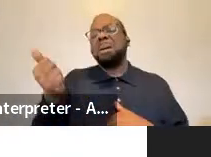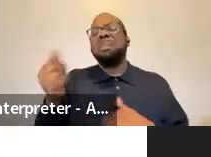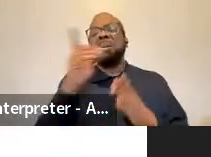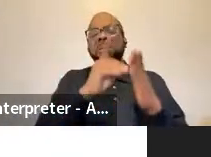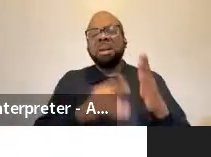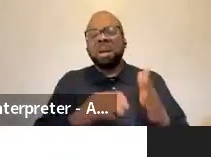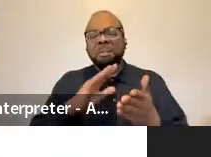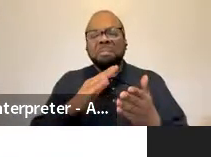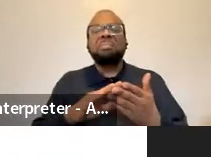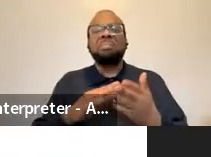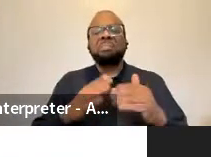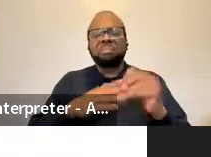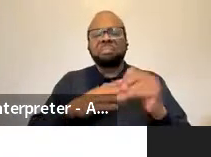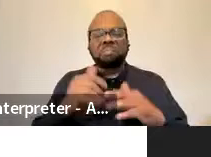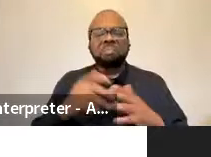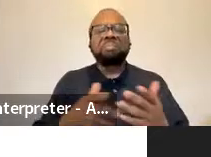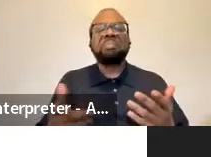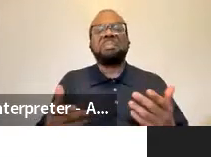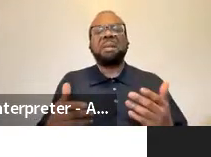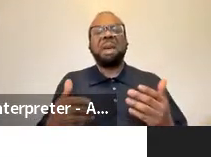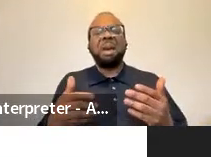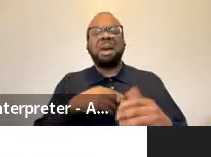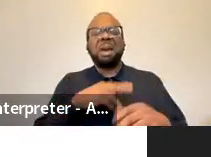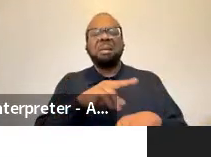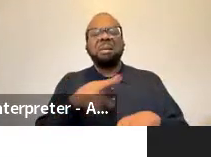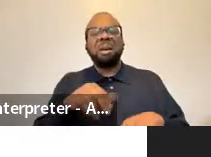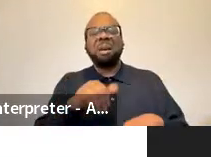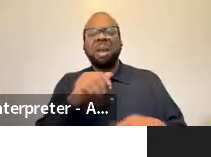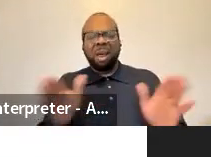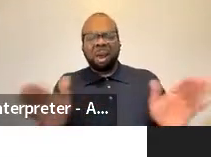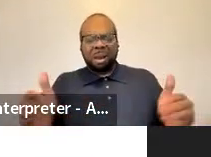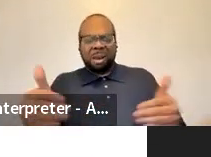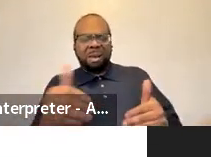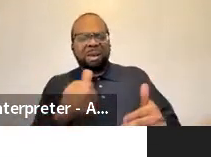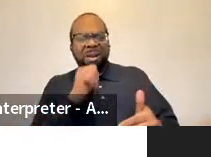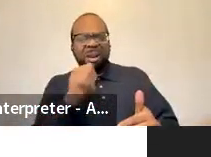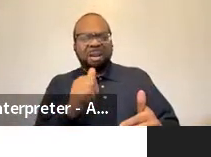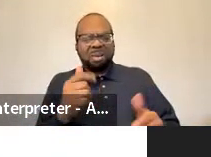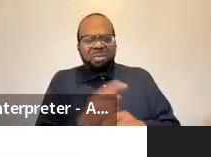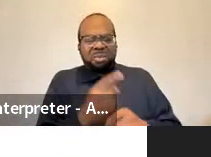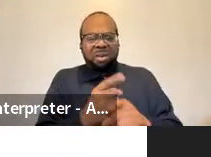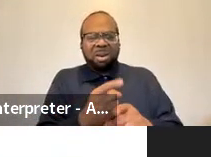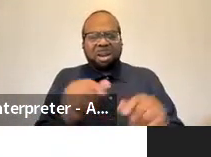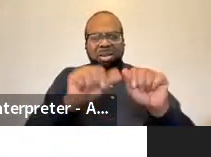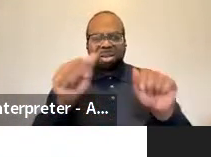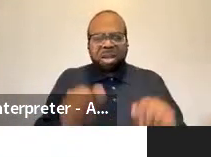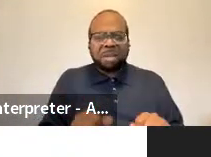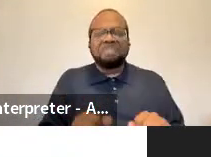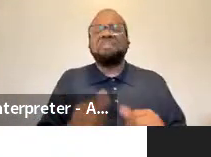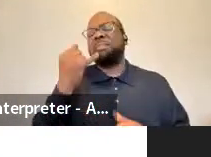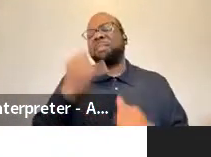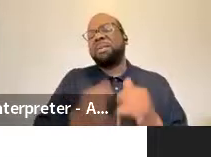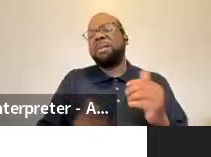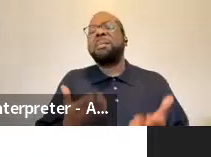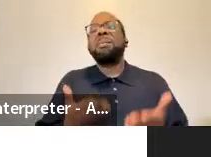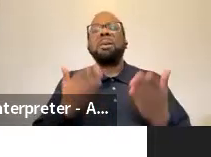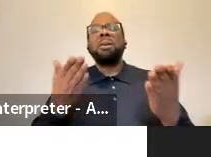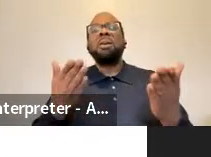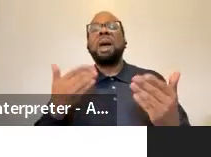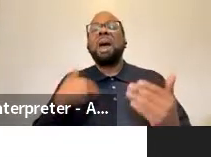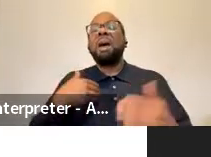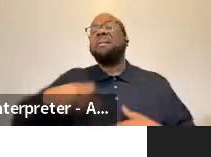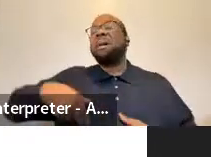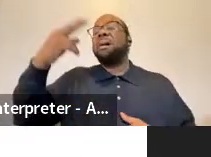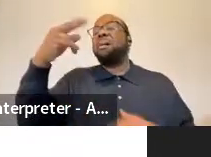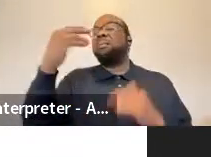and irregularly shaped lots can't access those new rules. Our final proposal would allow for height-limited infill on sites